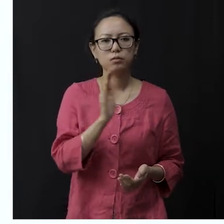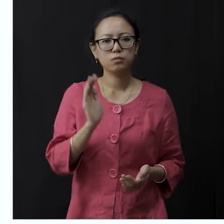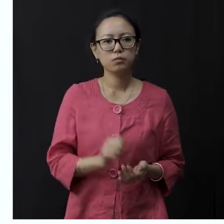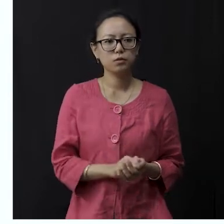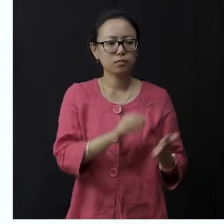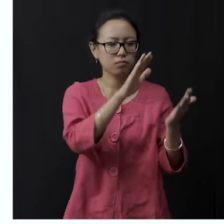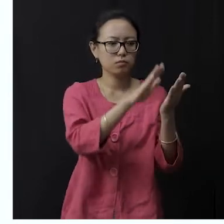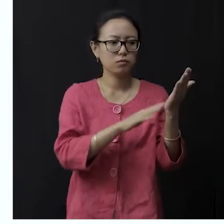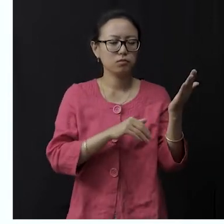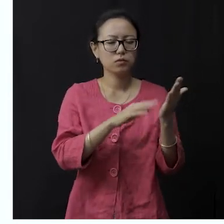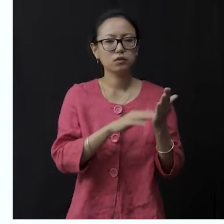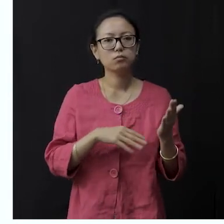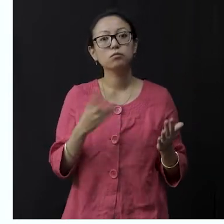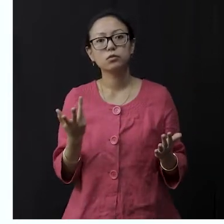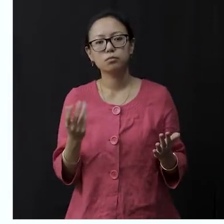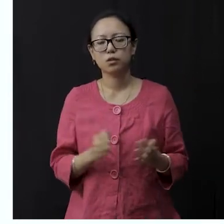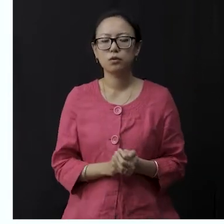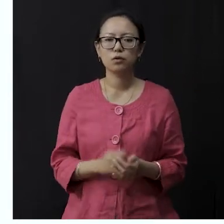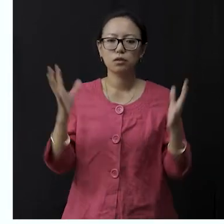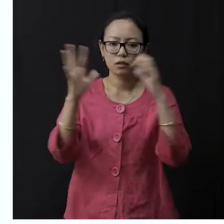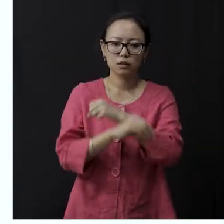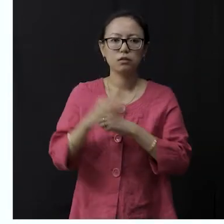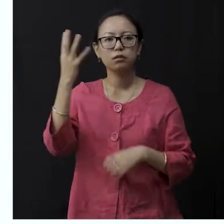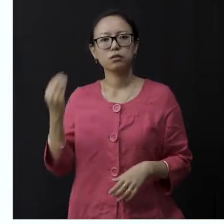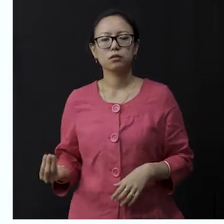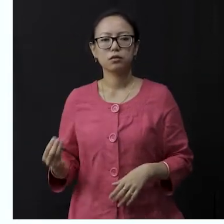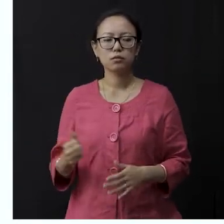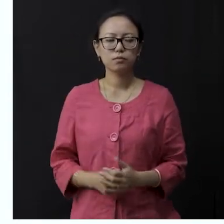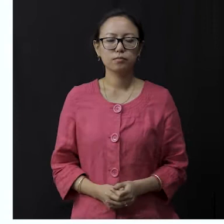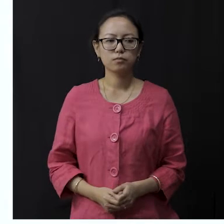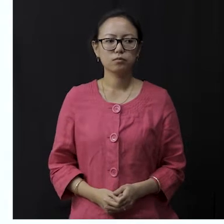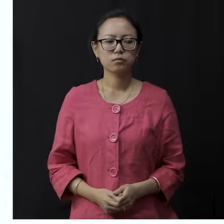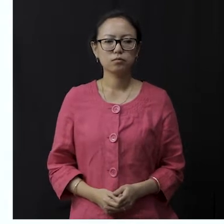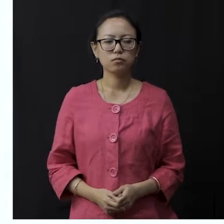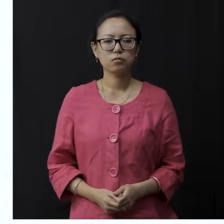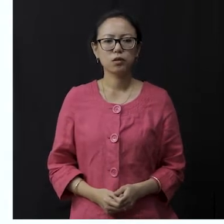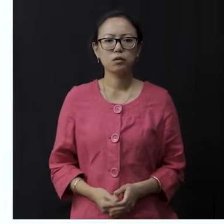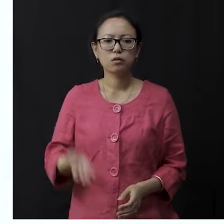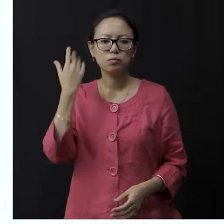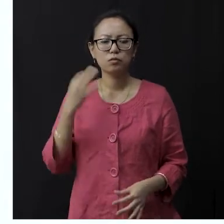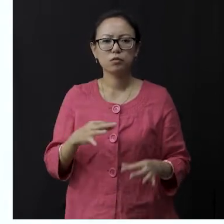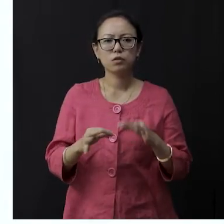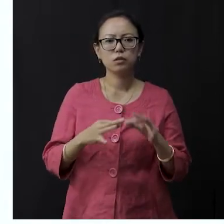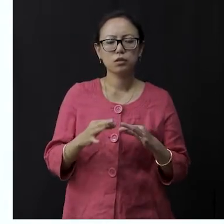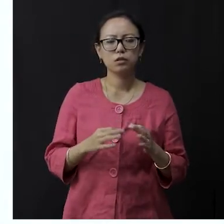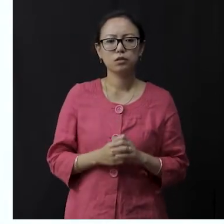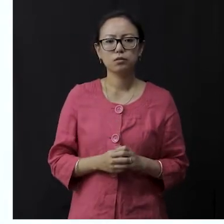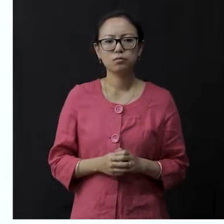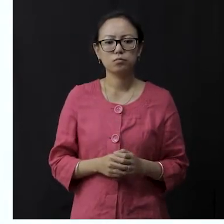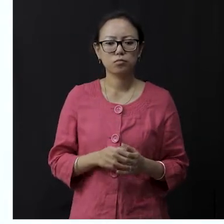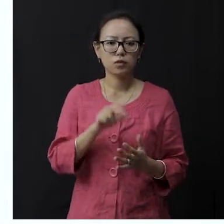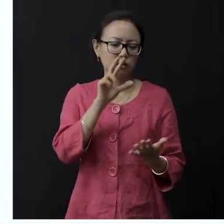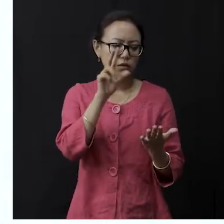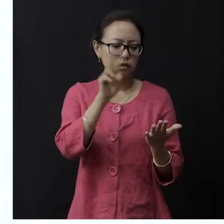the sounds we hear in the dark night, okay? All right, before we go into the explanation, shall we all read the poem starting